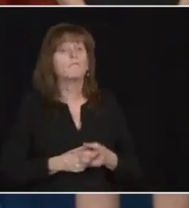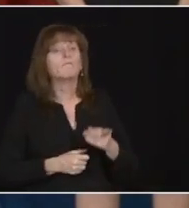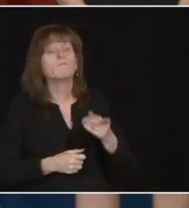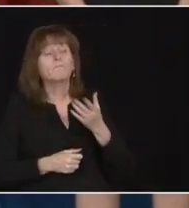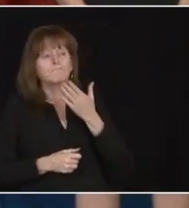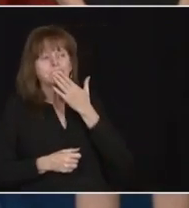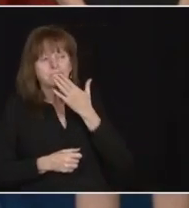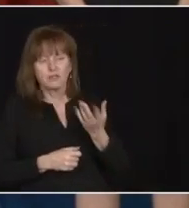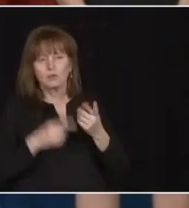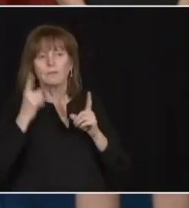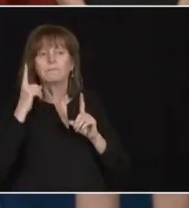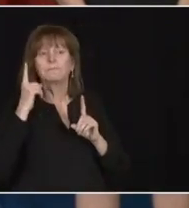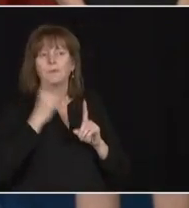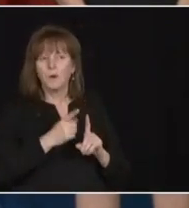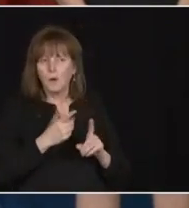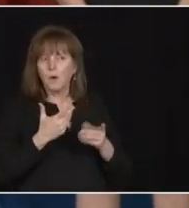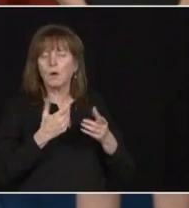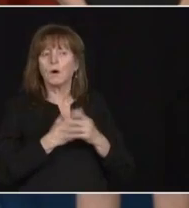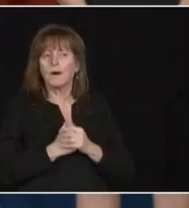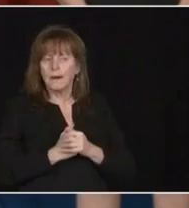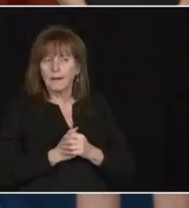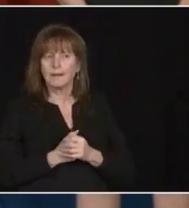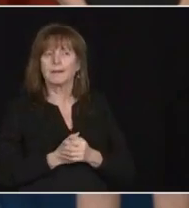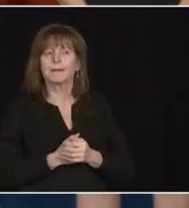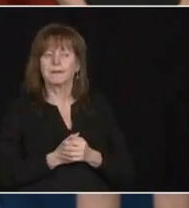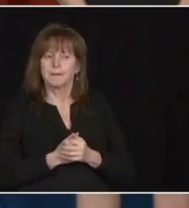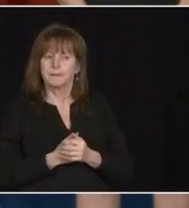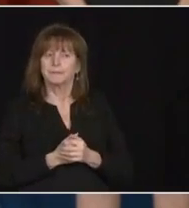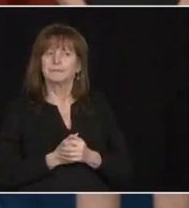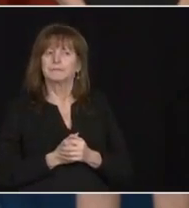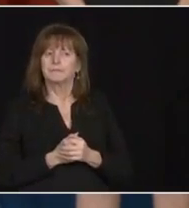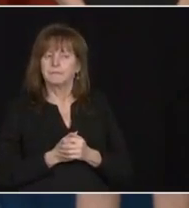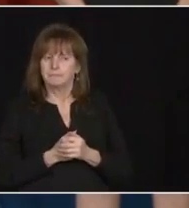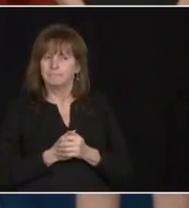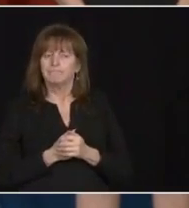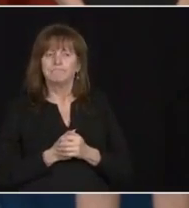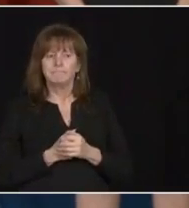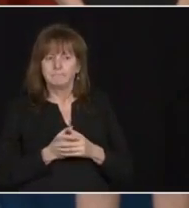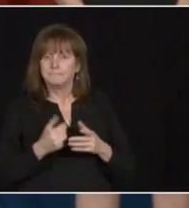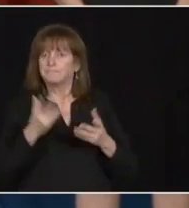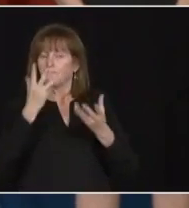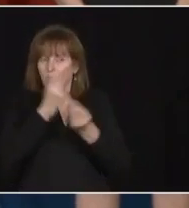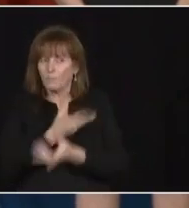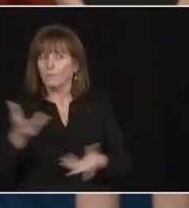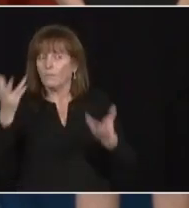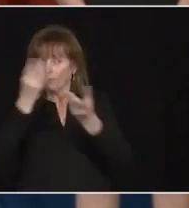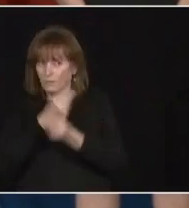as soon as we put out the advertising budget, my first comment out of my mouth was we're making sure that the